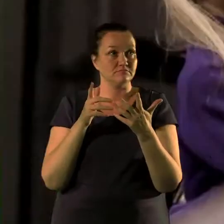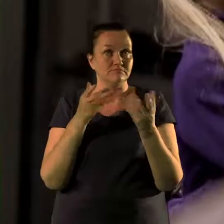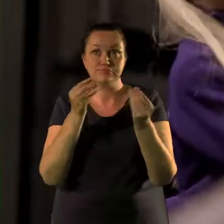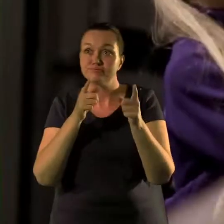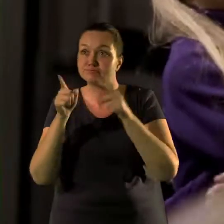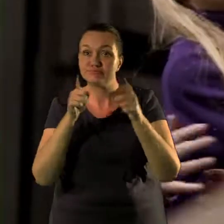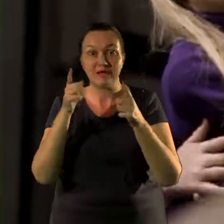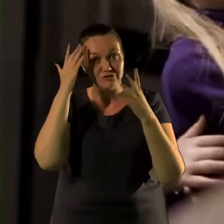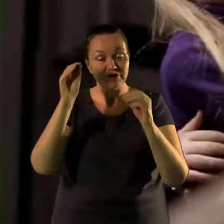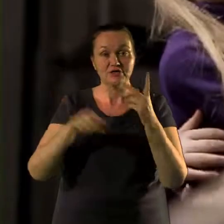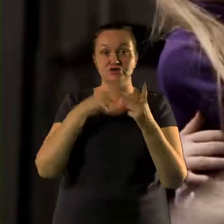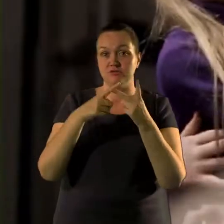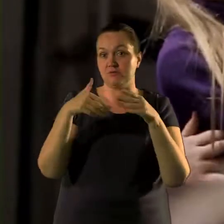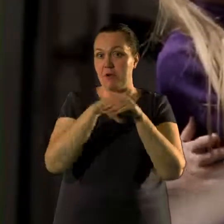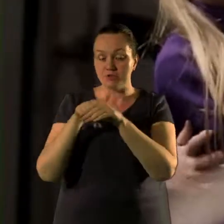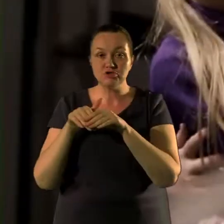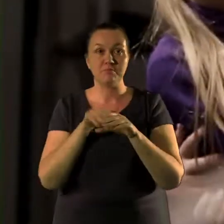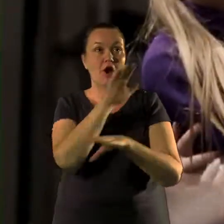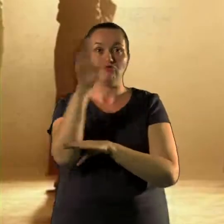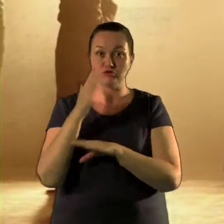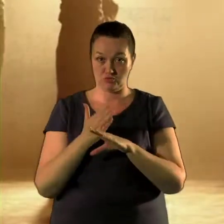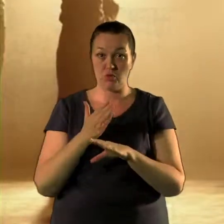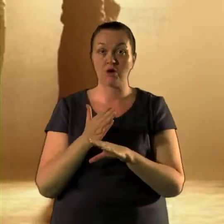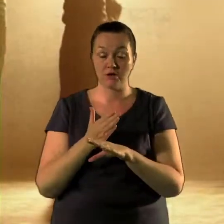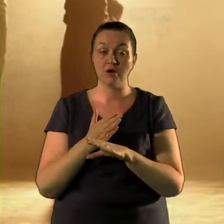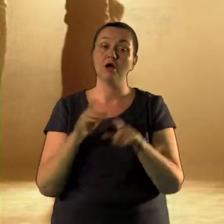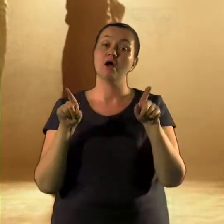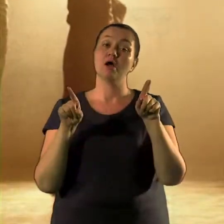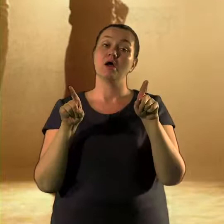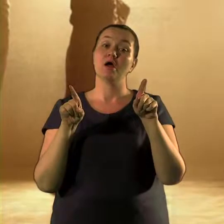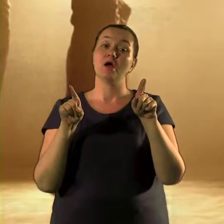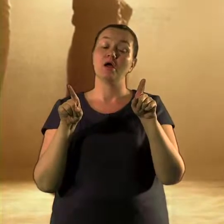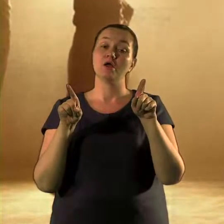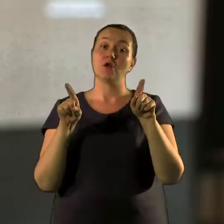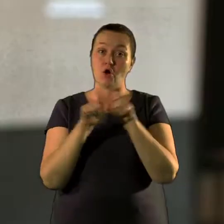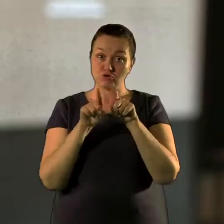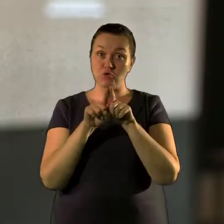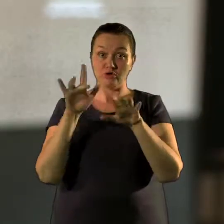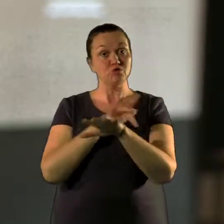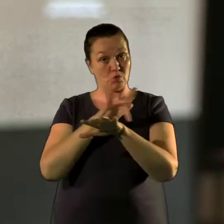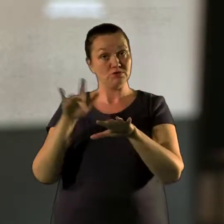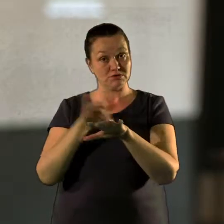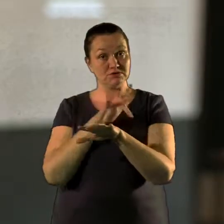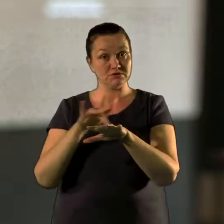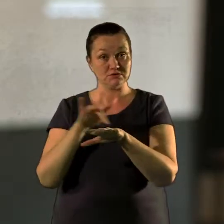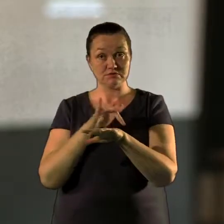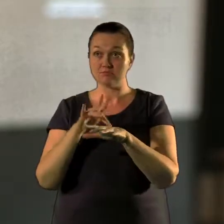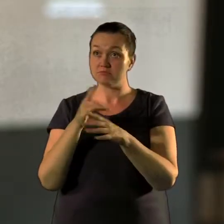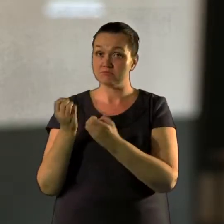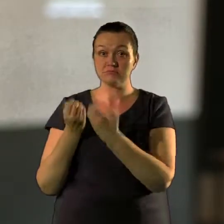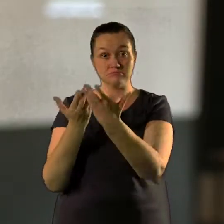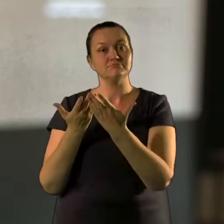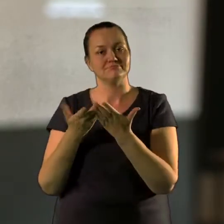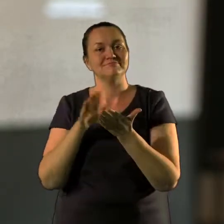and membership and outreach work that we do, and also source the shows. So it's very much more